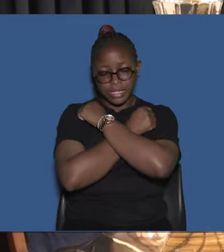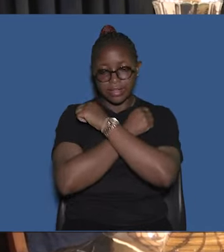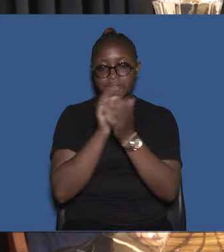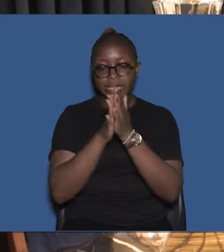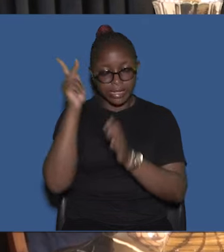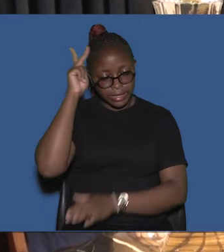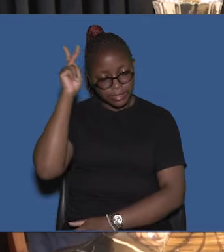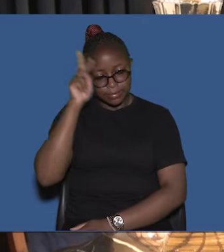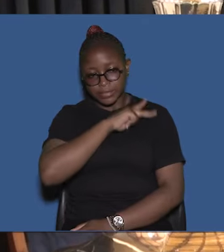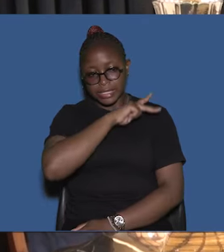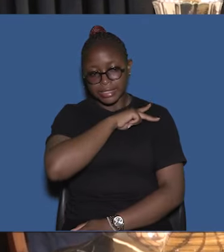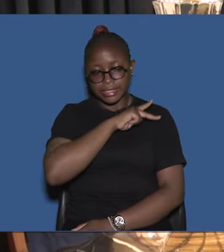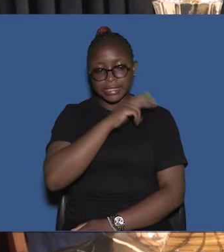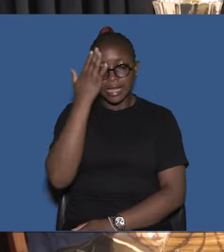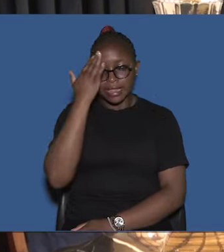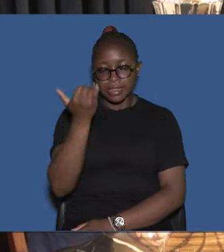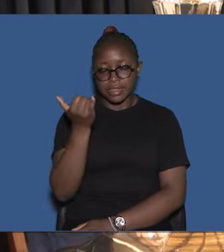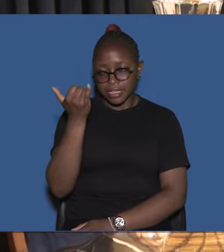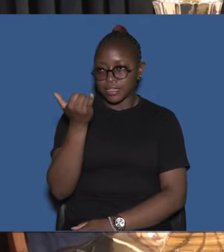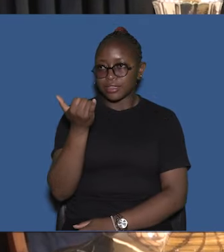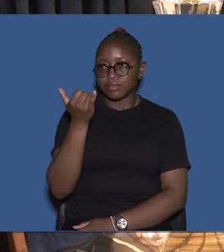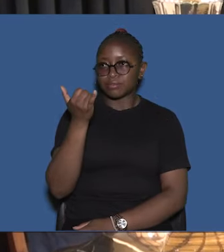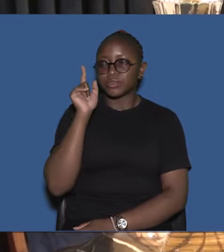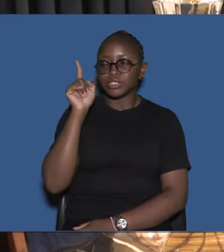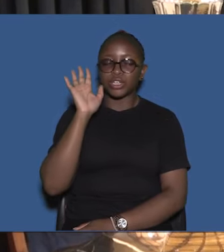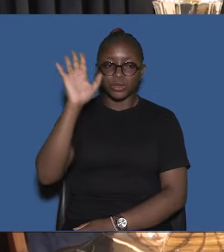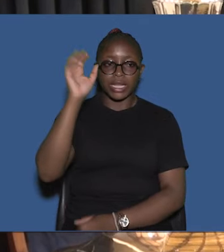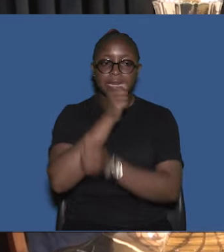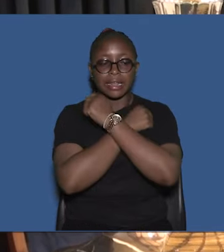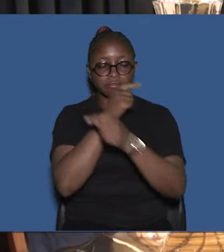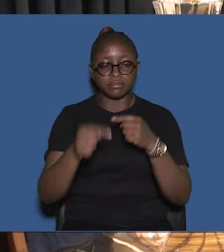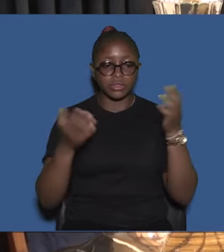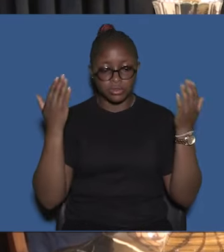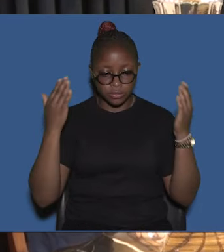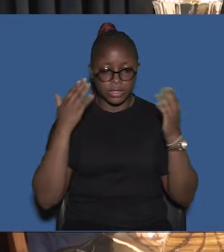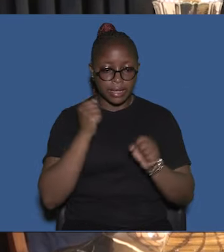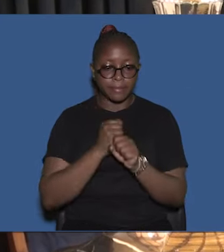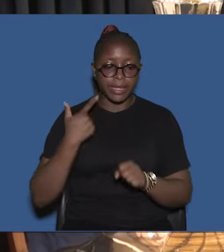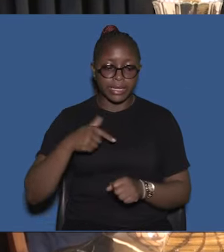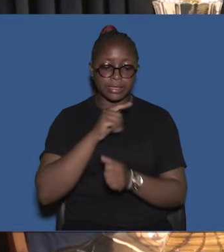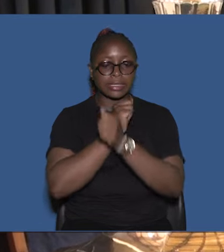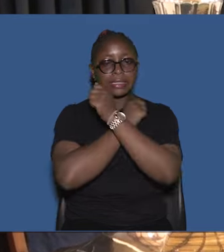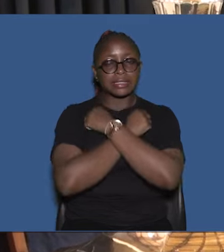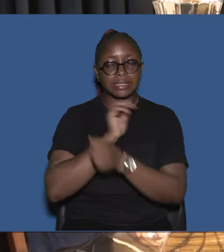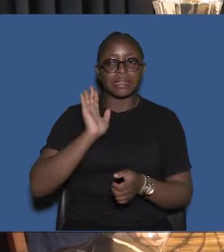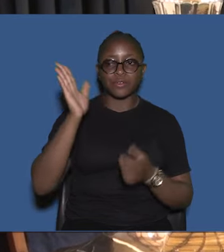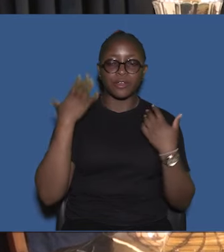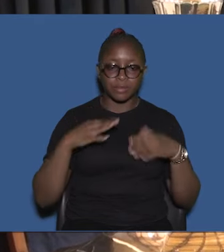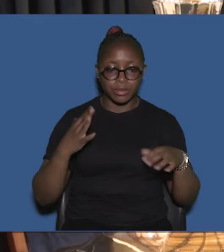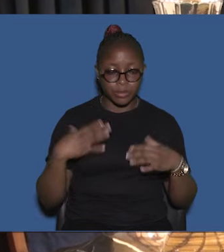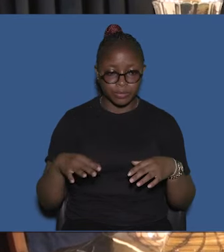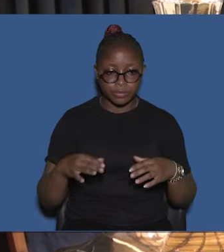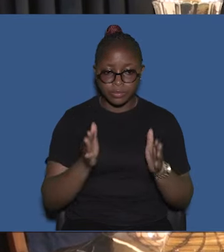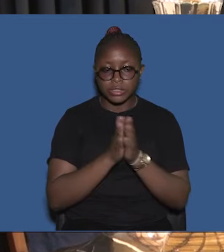your love endures forever. Would you cause us to love your people and